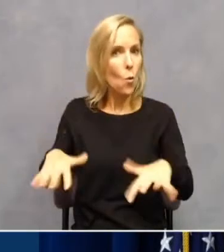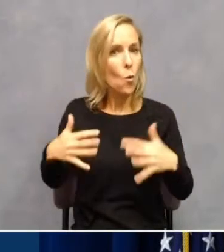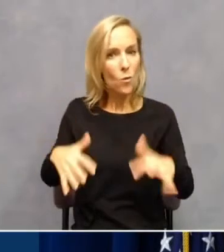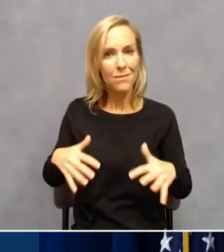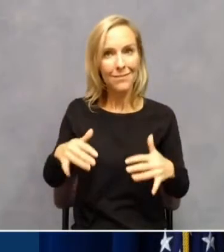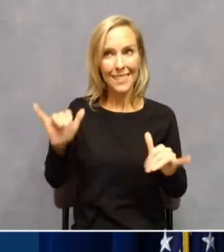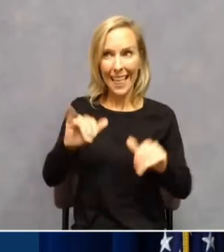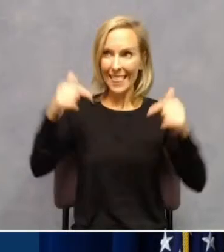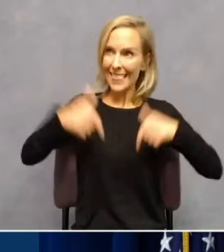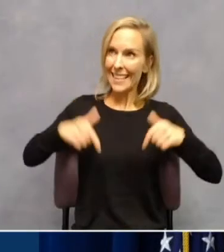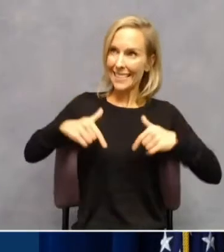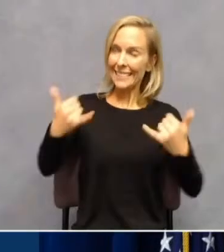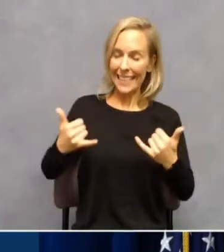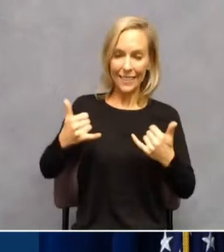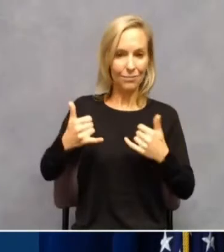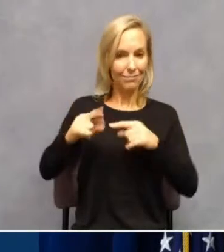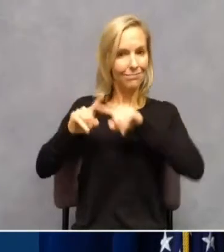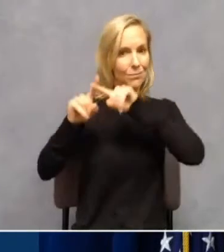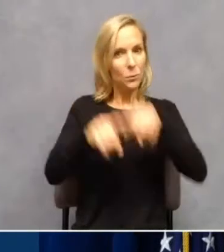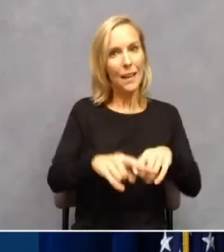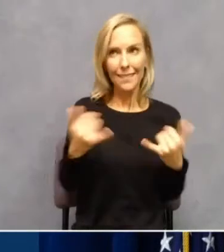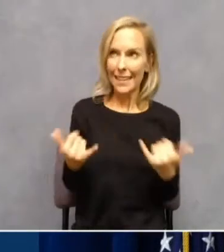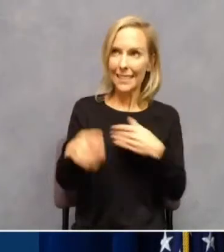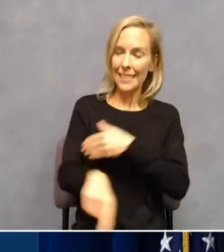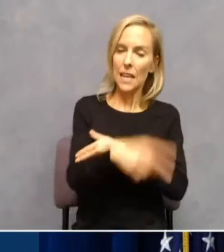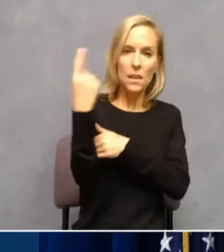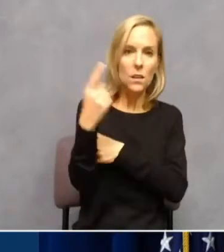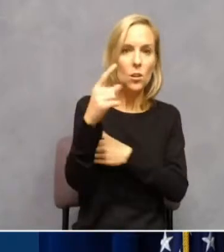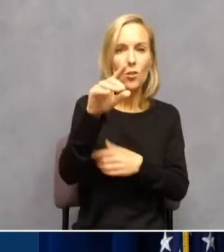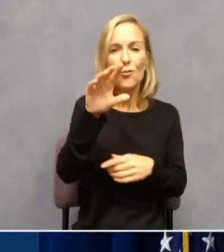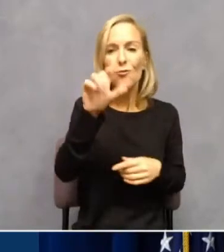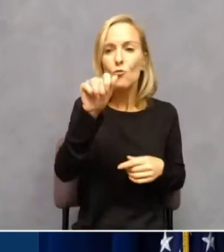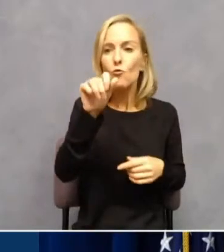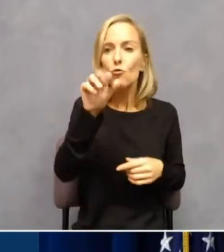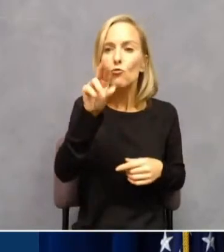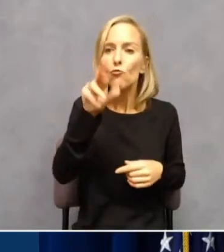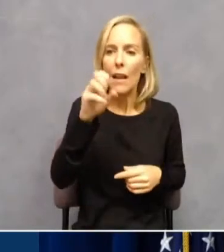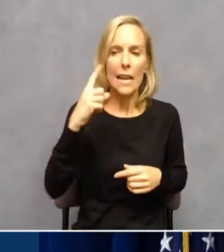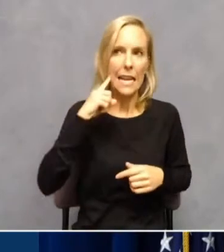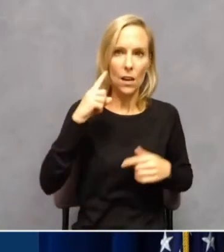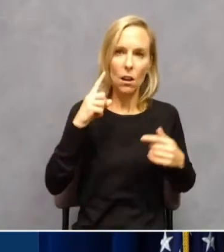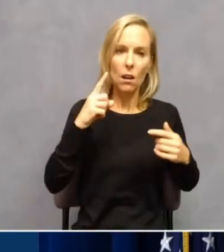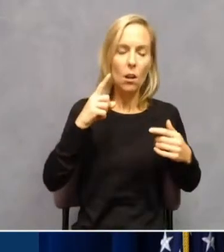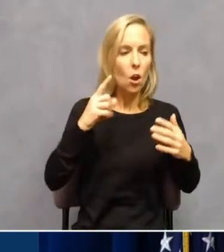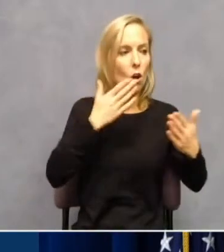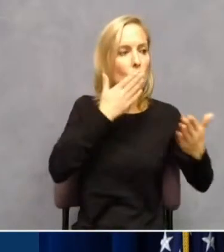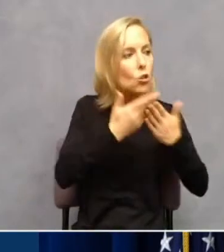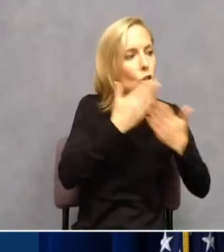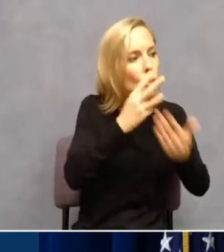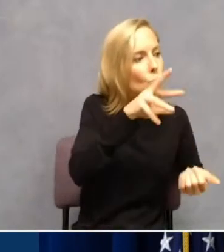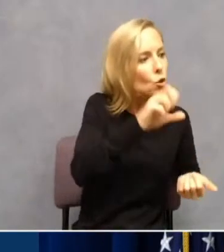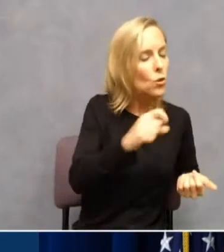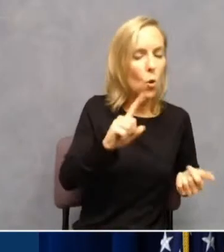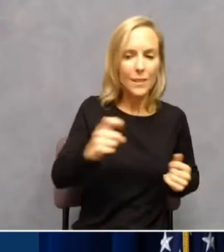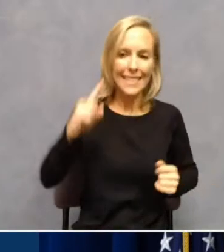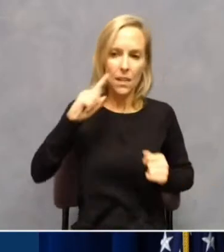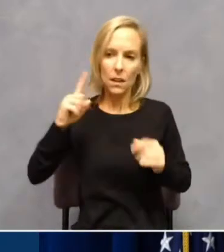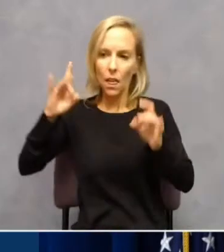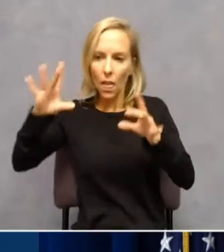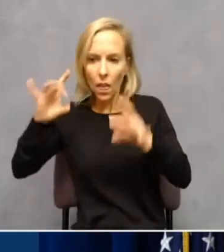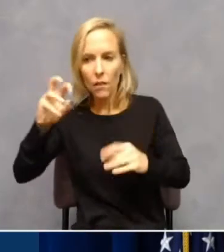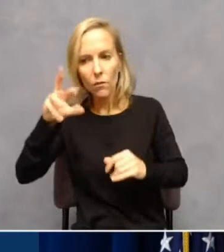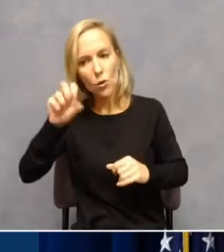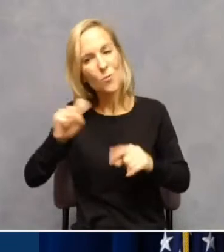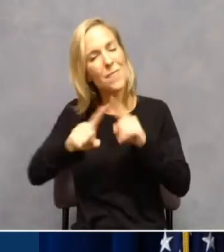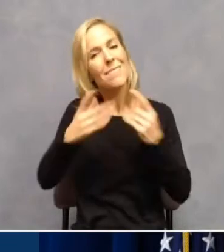this, and you rarely hear the positive. You end up hearing the other. Thank you so much.